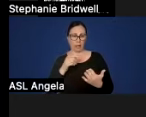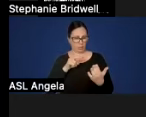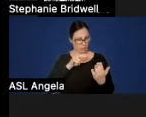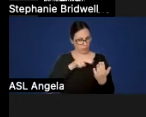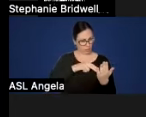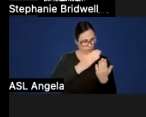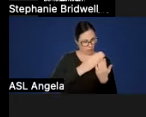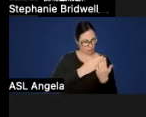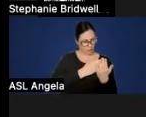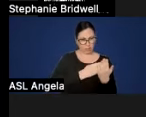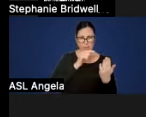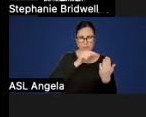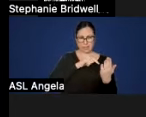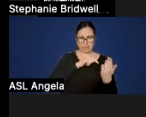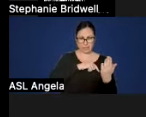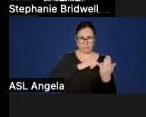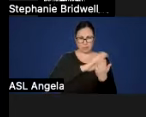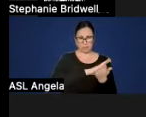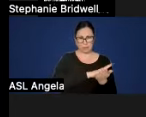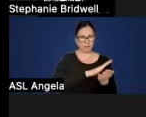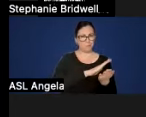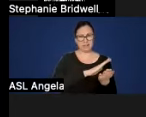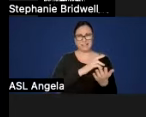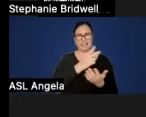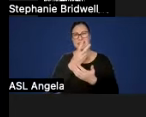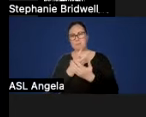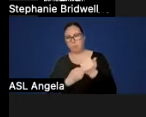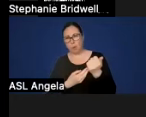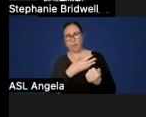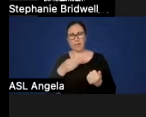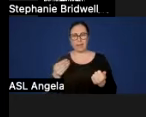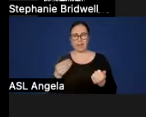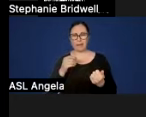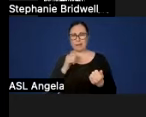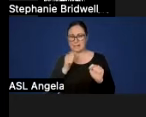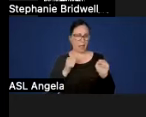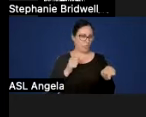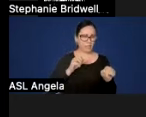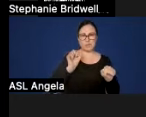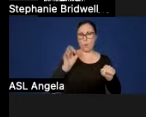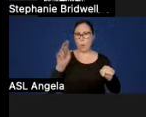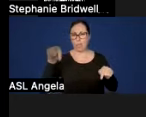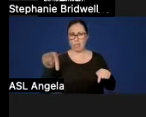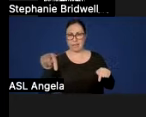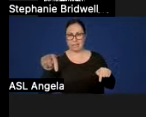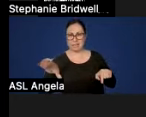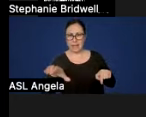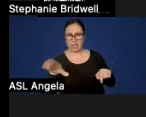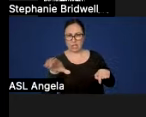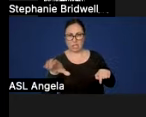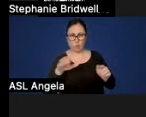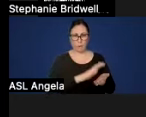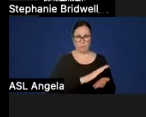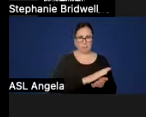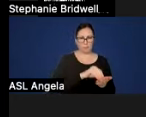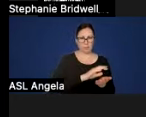right? But it's kind of a both and in some scenarios. And so again, I've seen some protocols, well, they'll